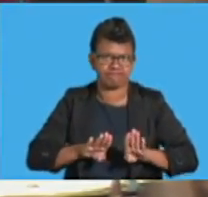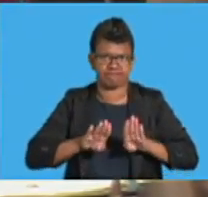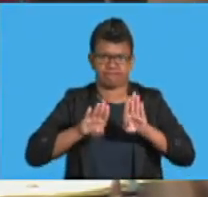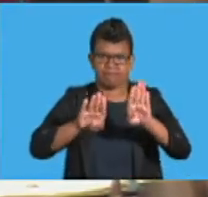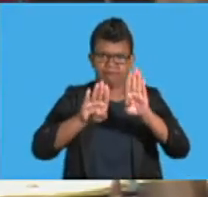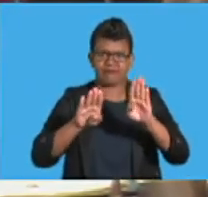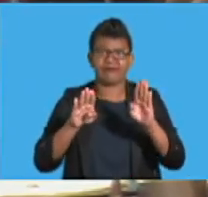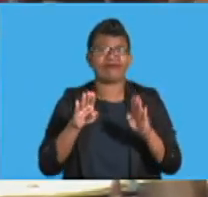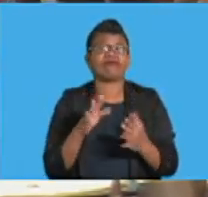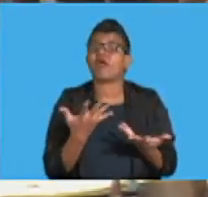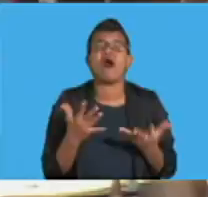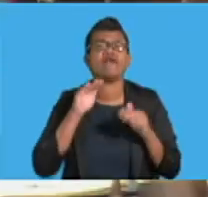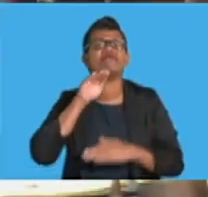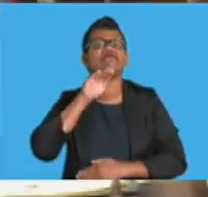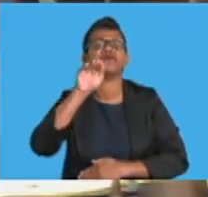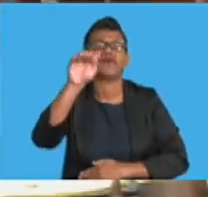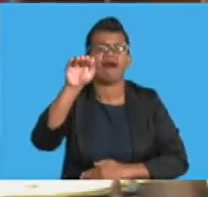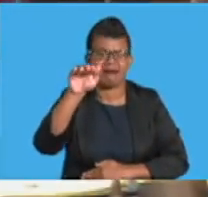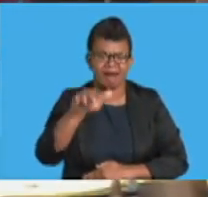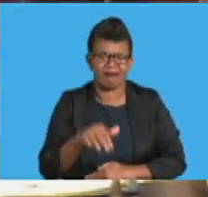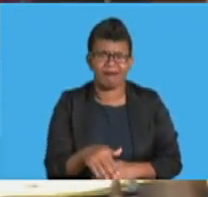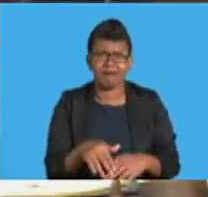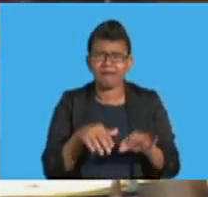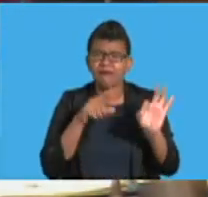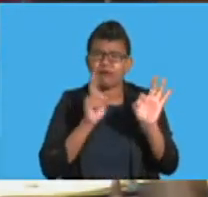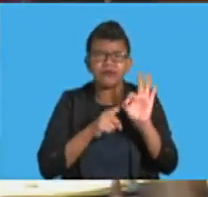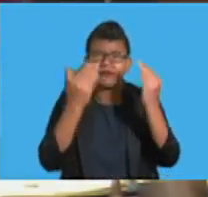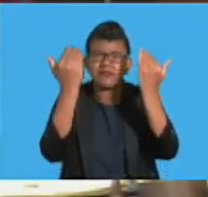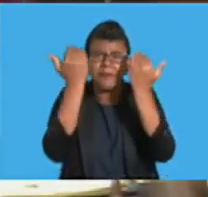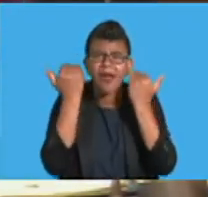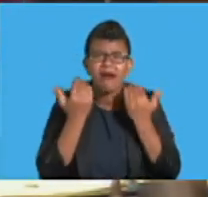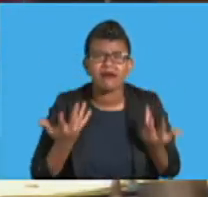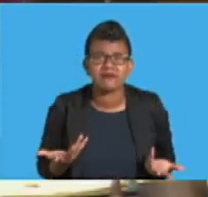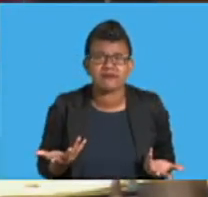come. Madam Speaker, what does it take to bring